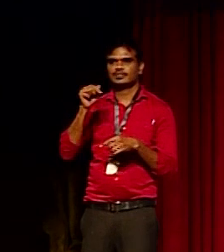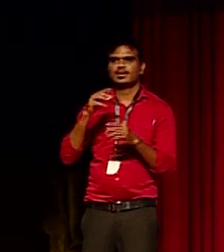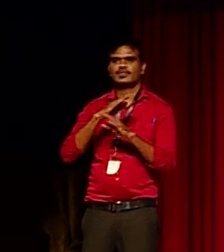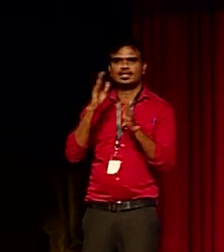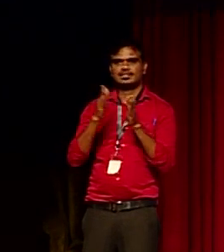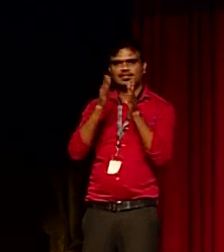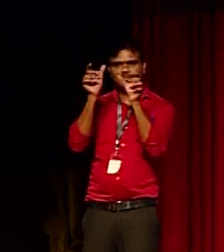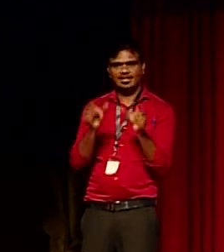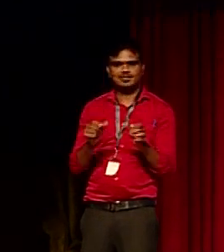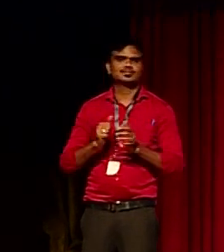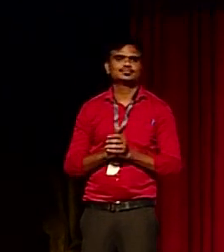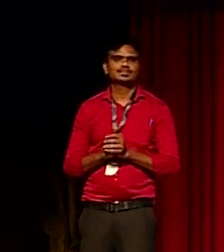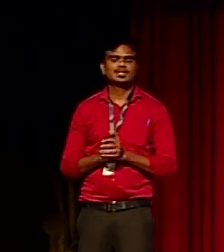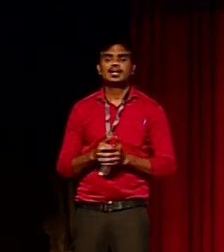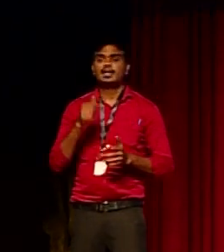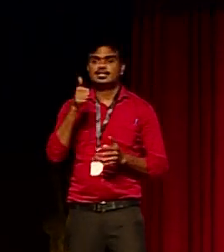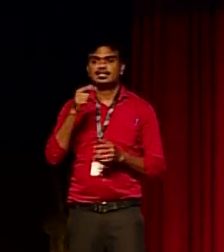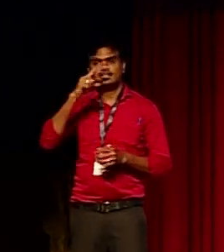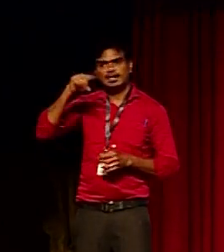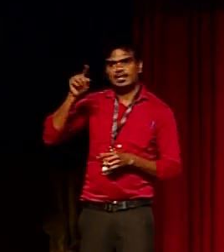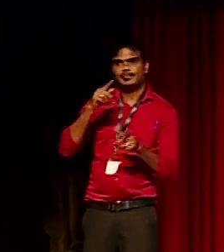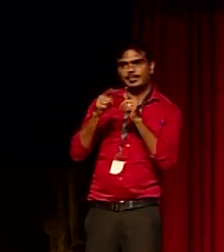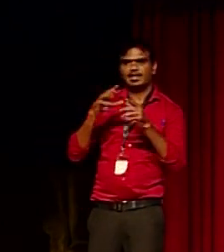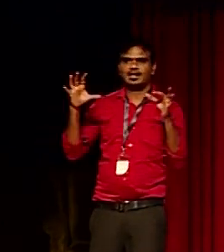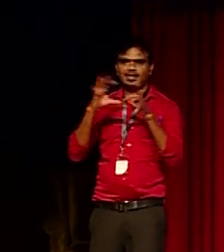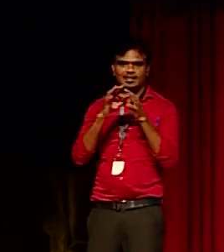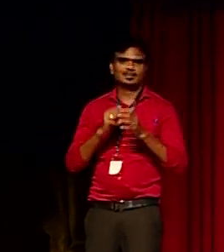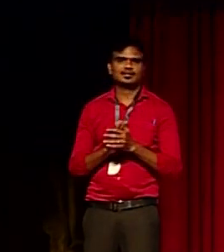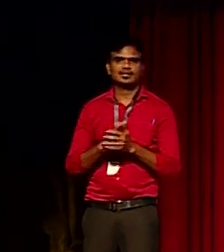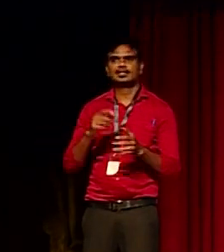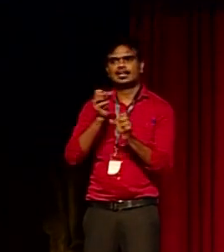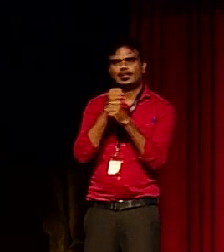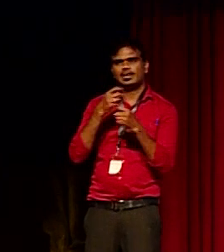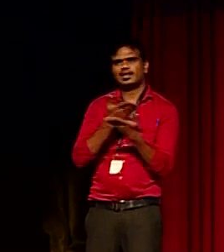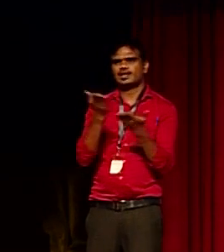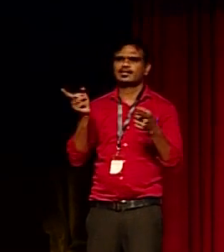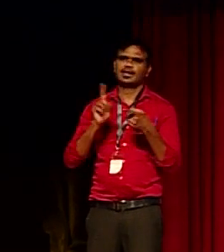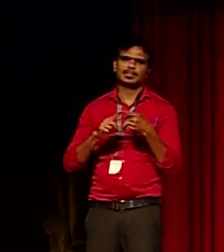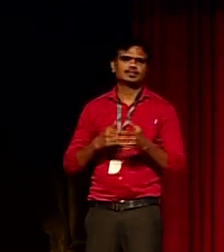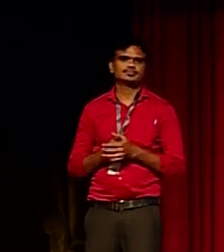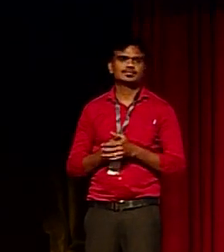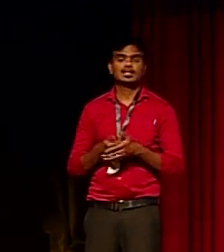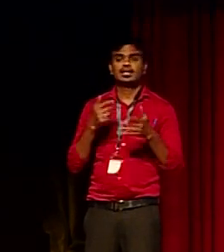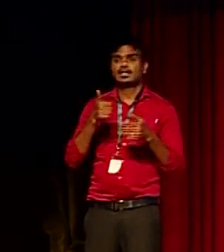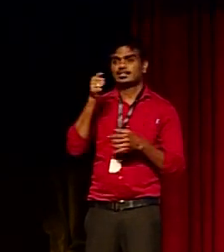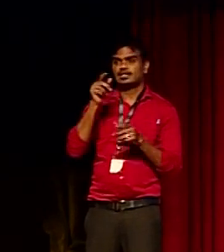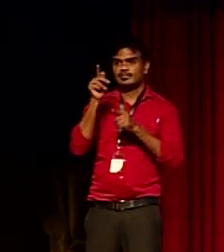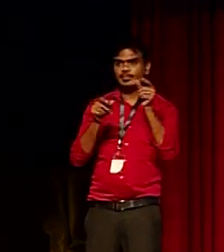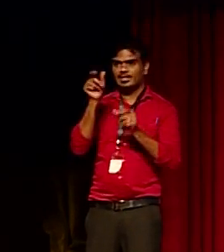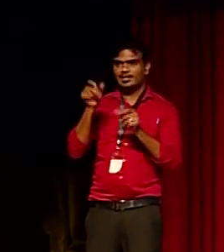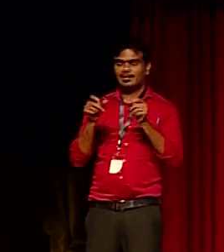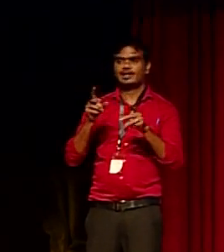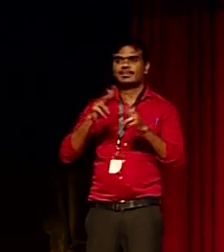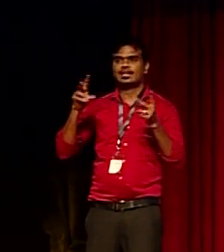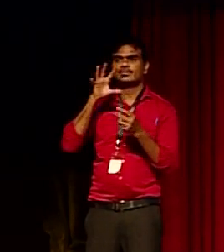separation. If 6 right people get connected, they can make anything happen. So 6 people from 5